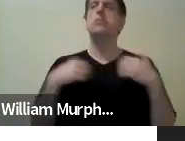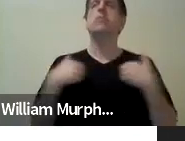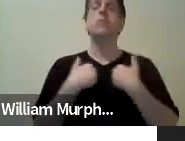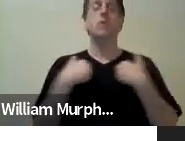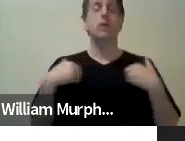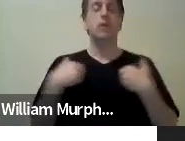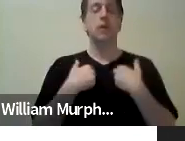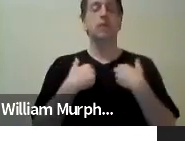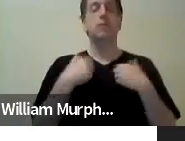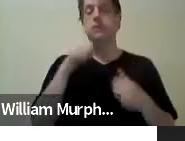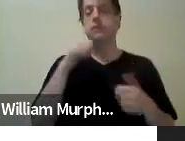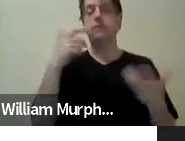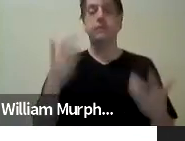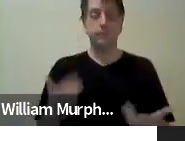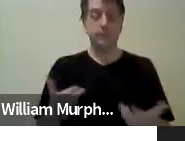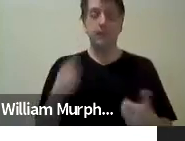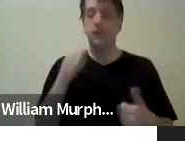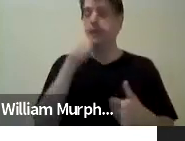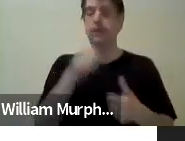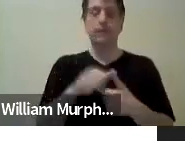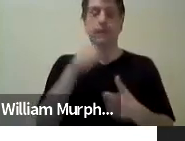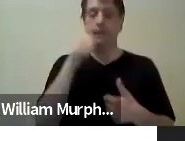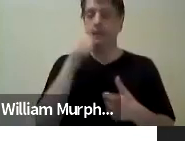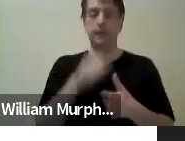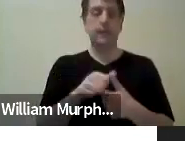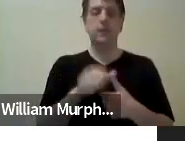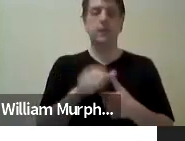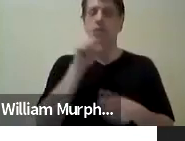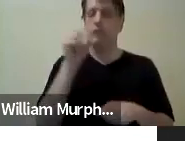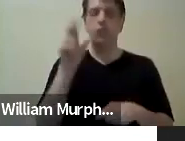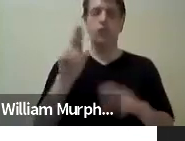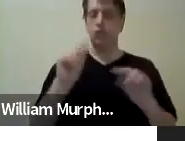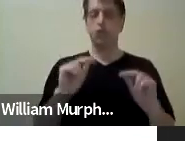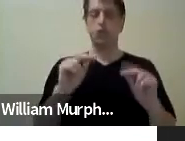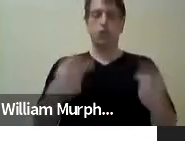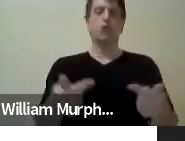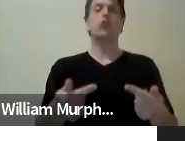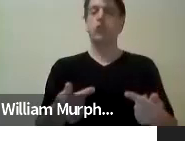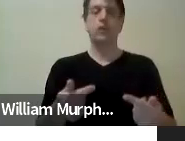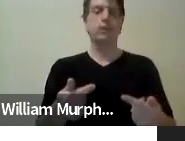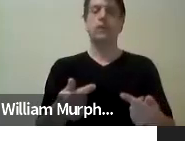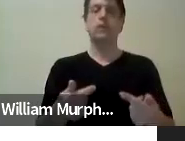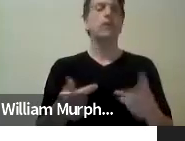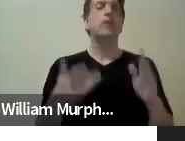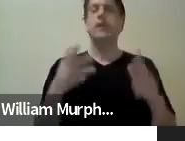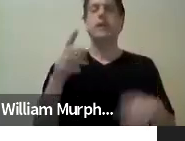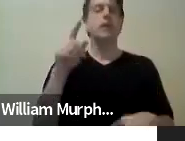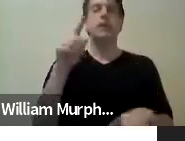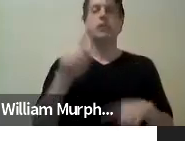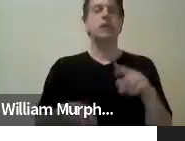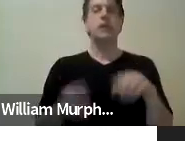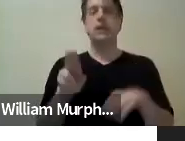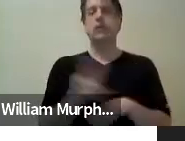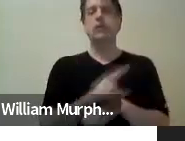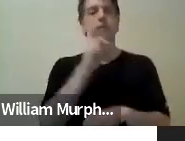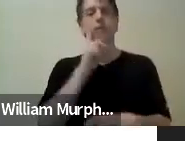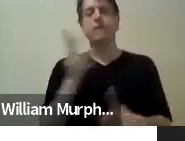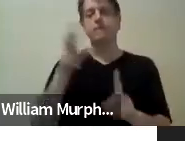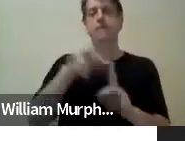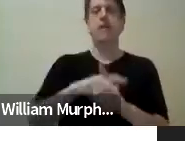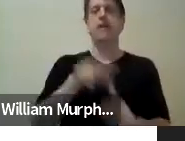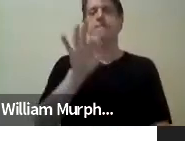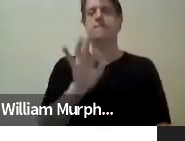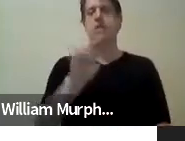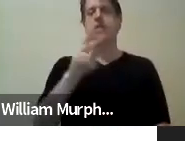The letters are not usable. They don't stand up when we file a fair housing complaint in order